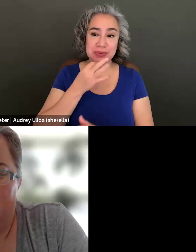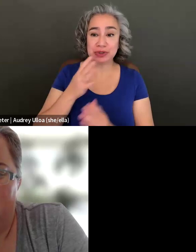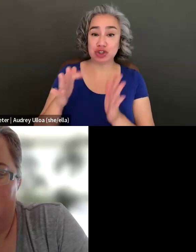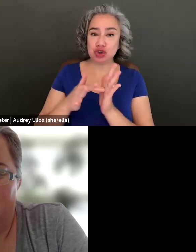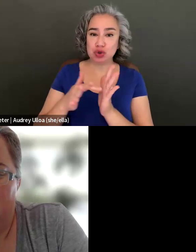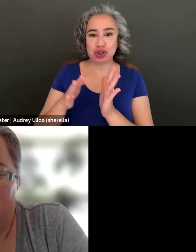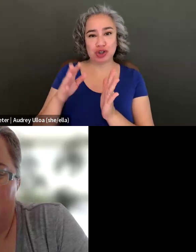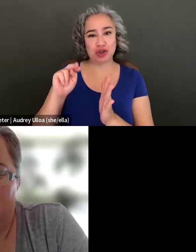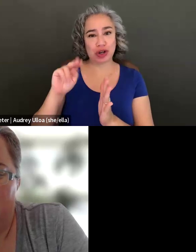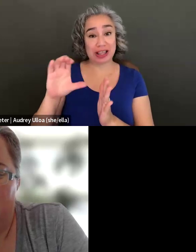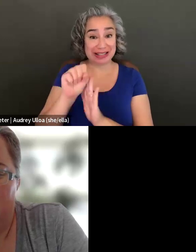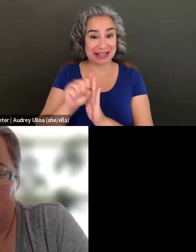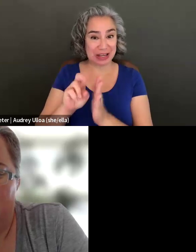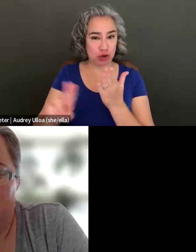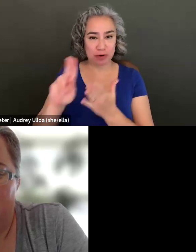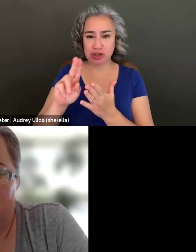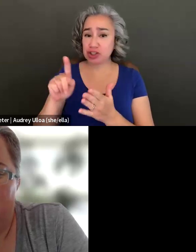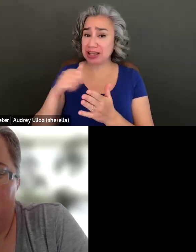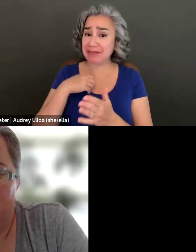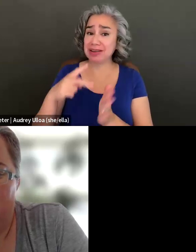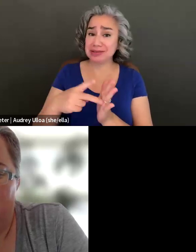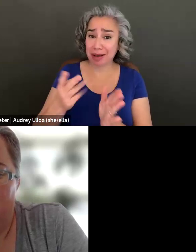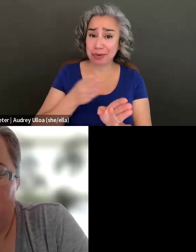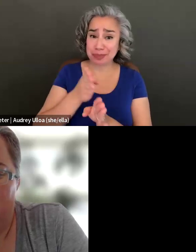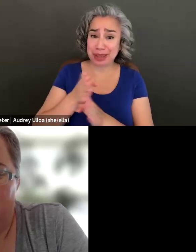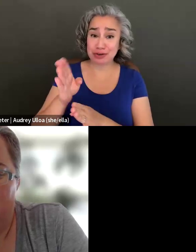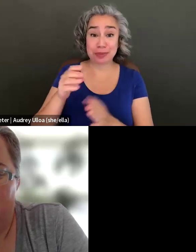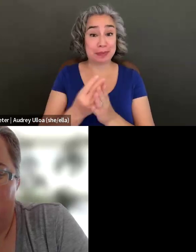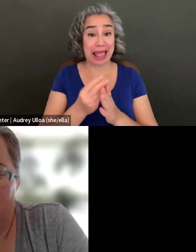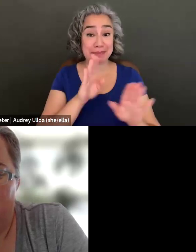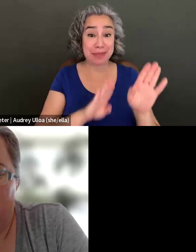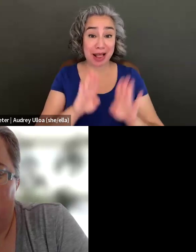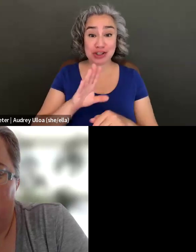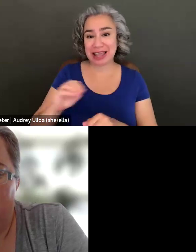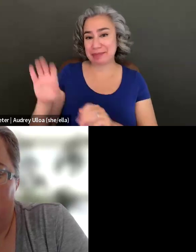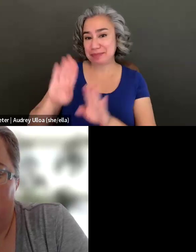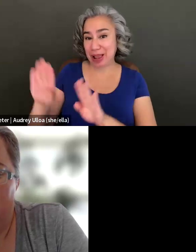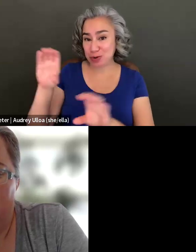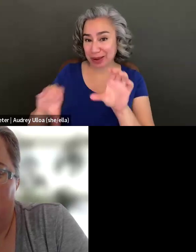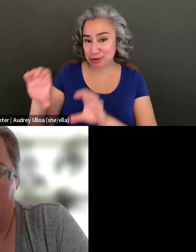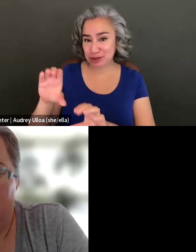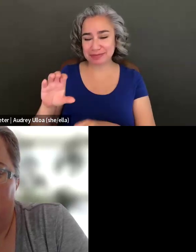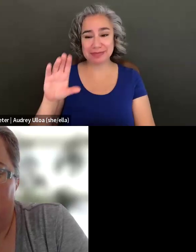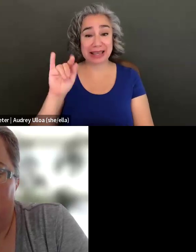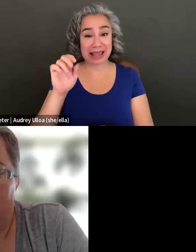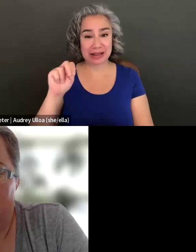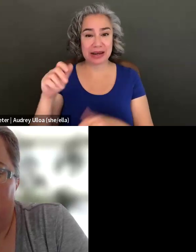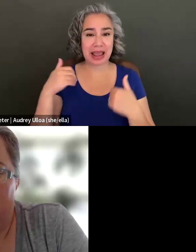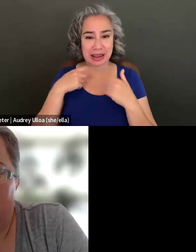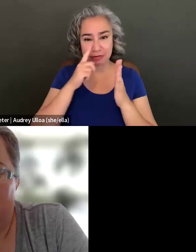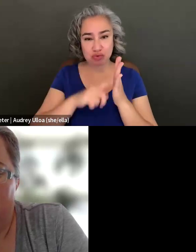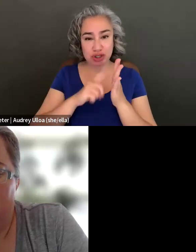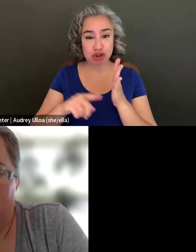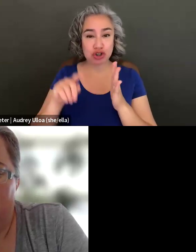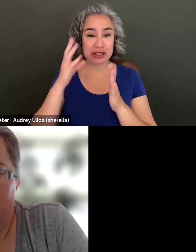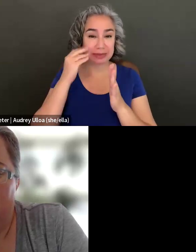major was not enough, so she's majoring in both plant biology and biochemistry. Caitlyn came to our group already with some research experience where she